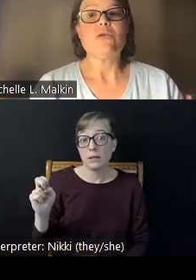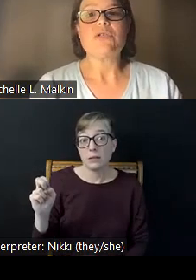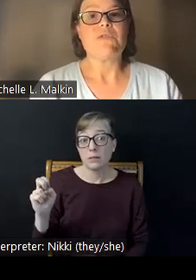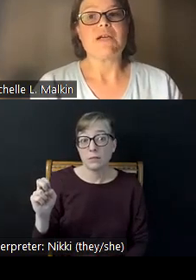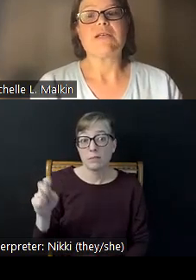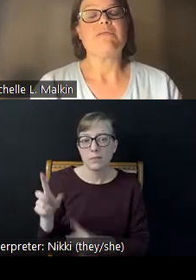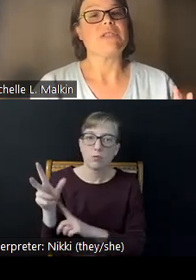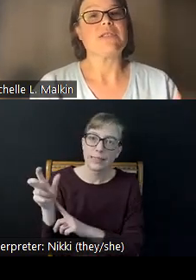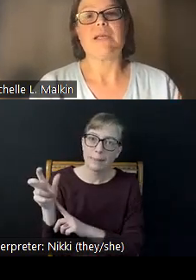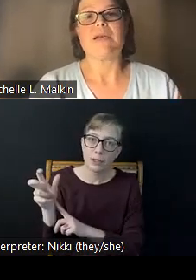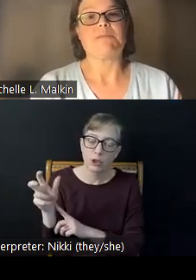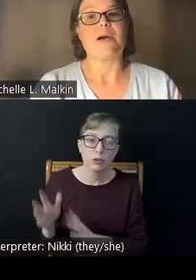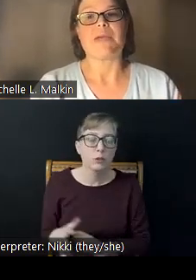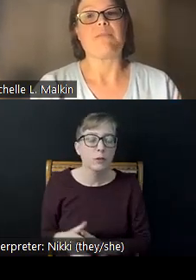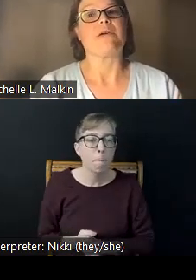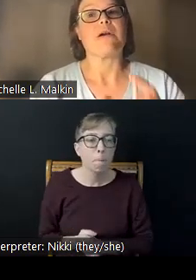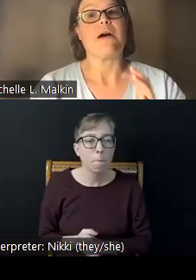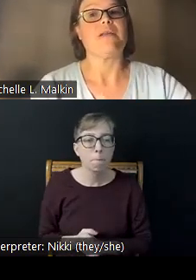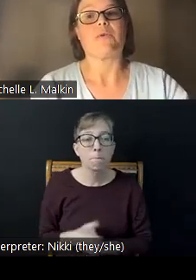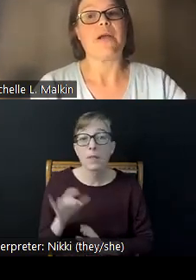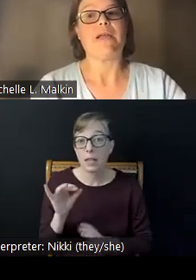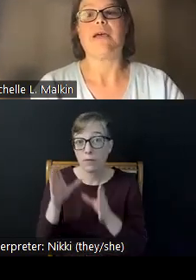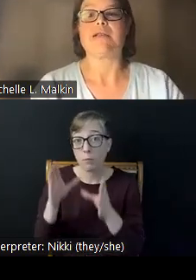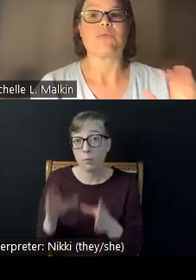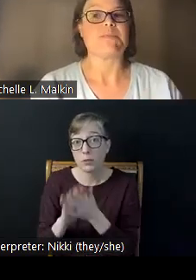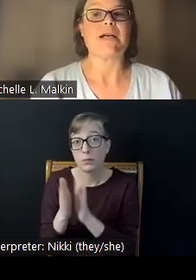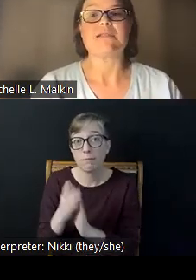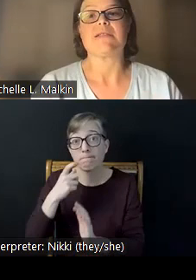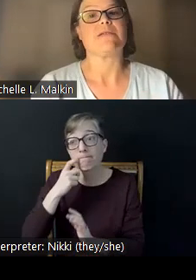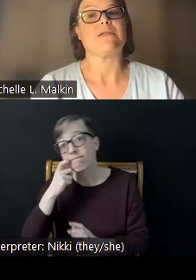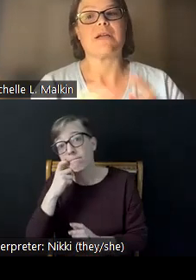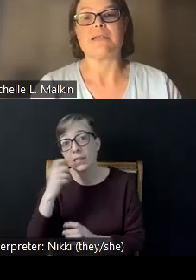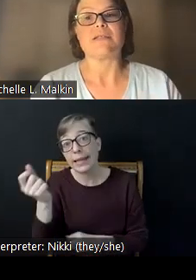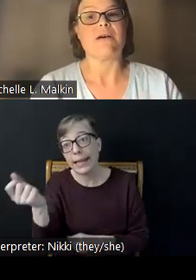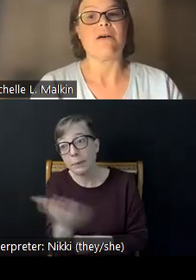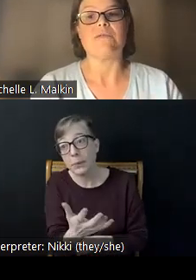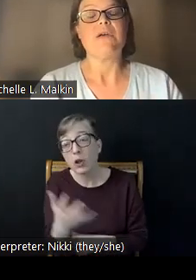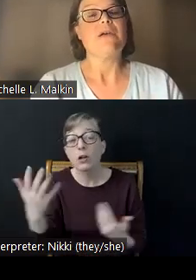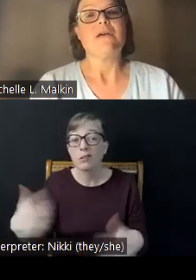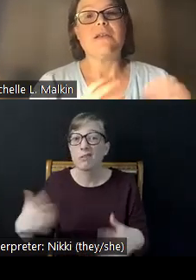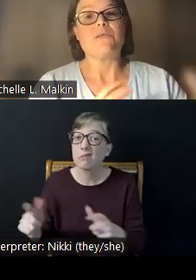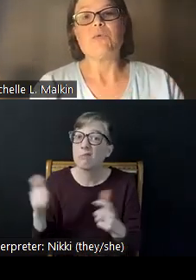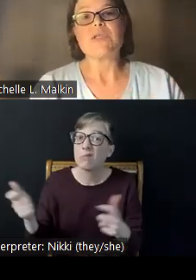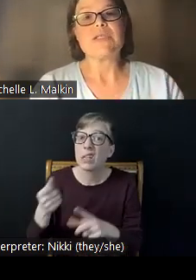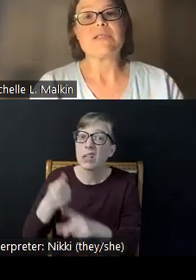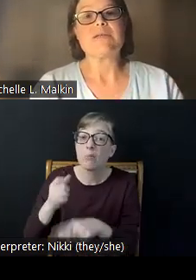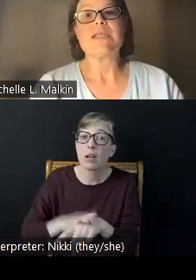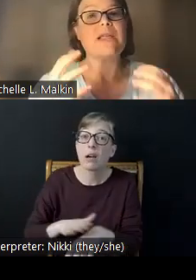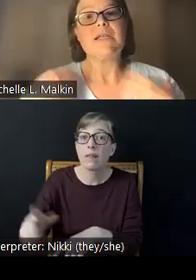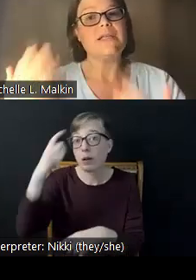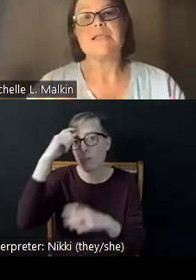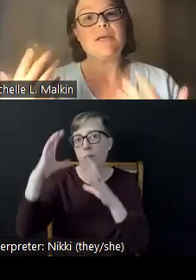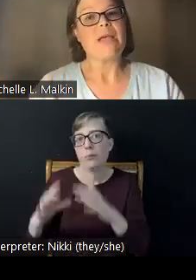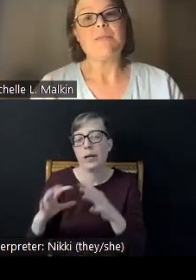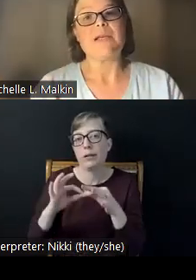a huge effect when somebody is a problem gambler on the brain and its response to certain kinds of in the reward systems, and